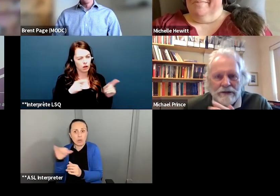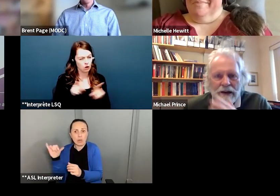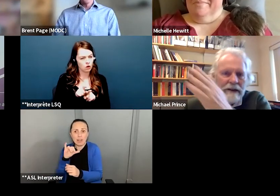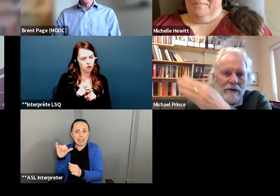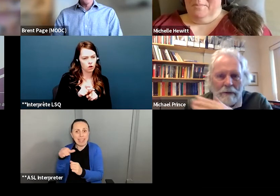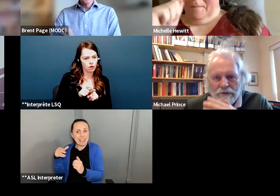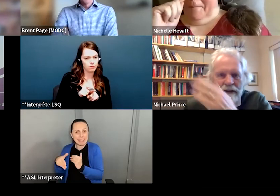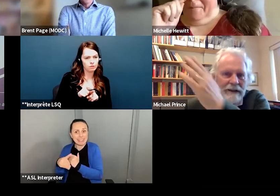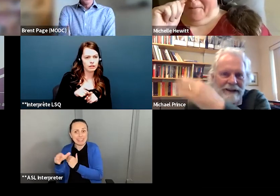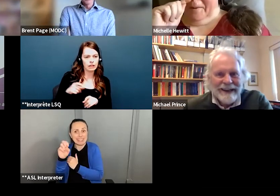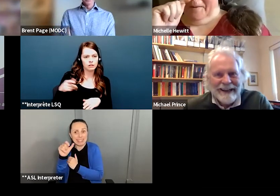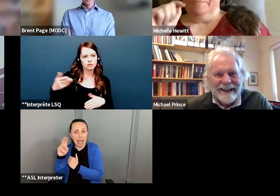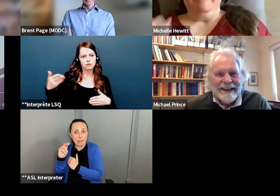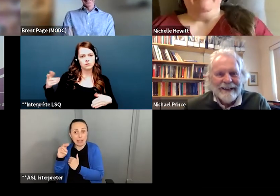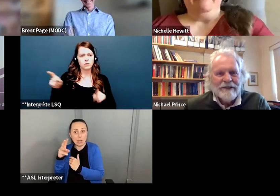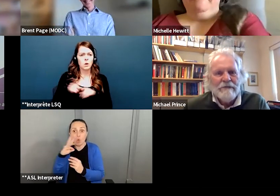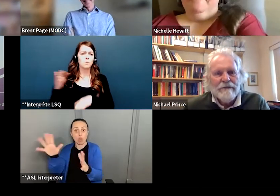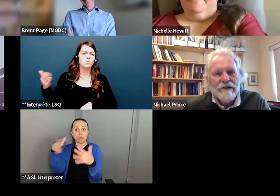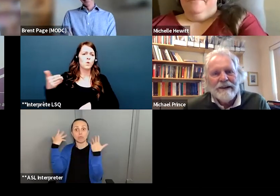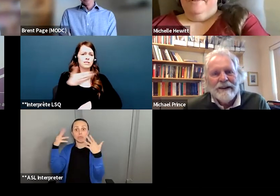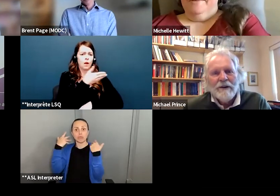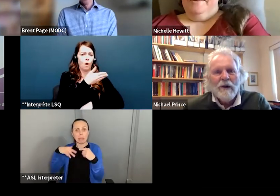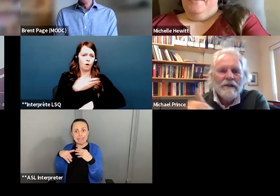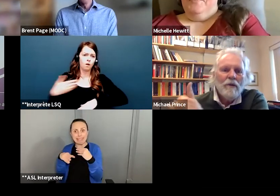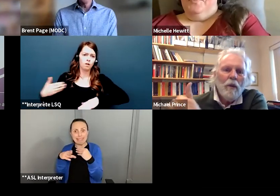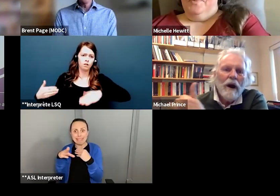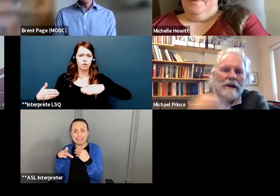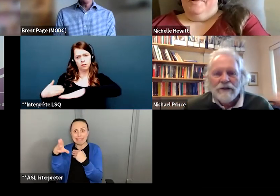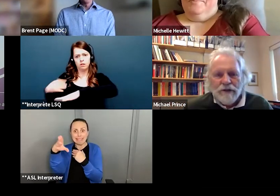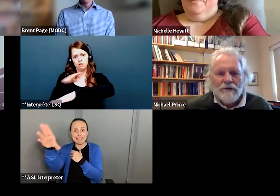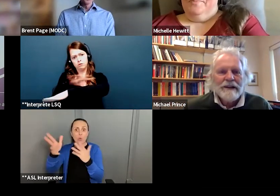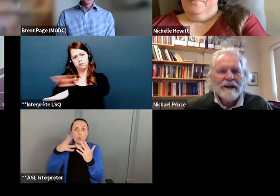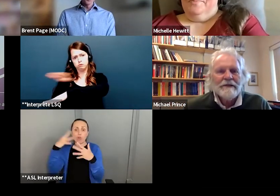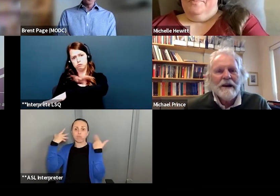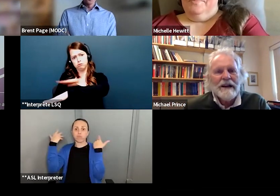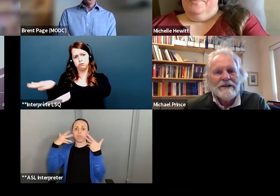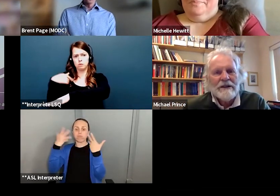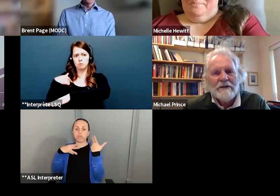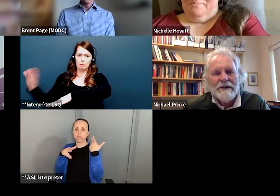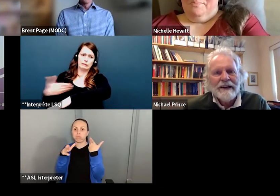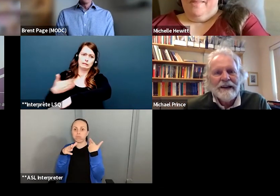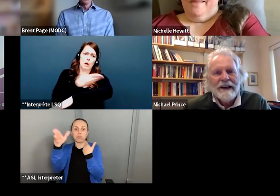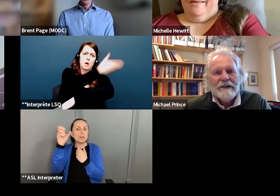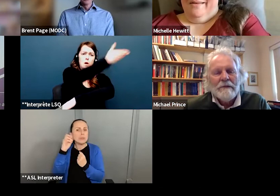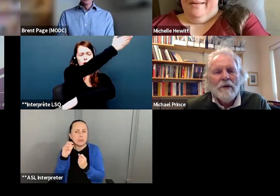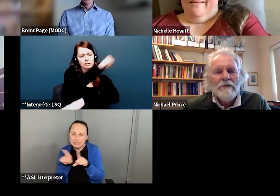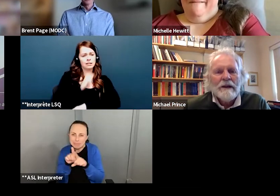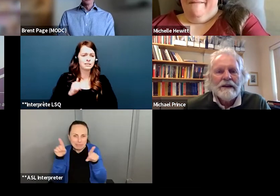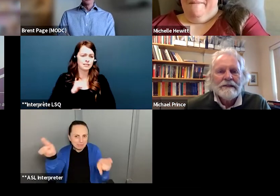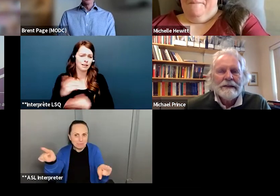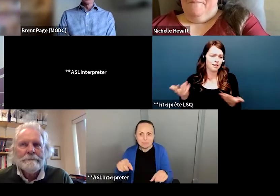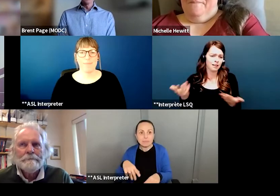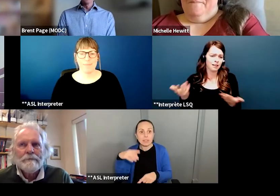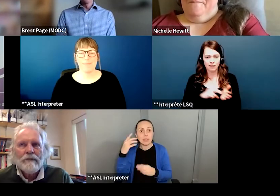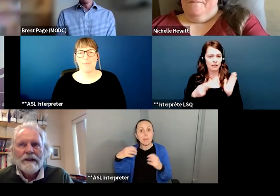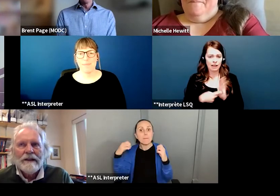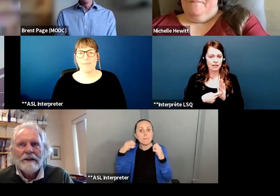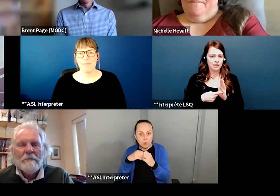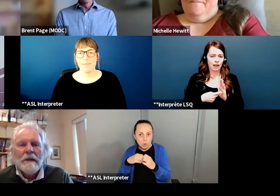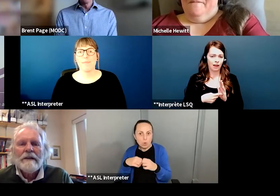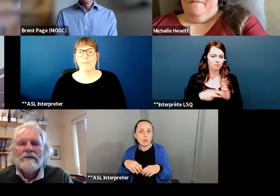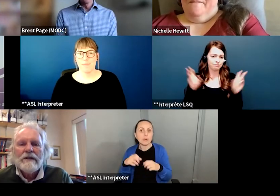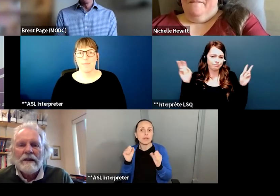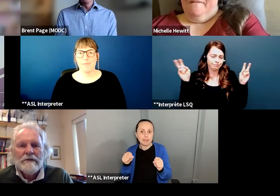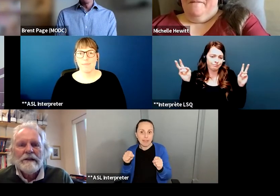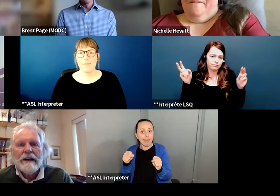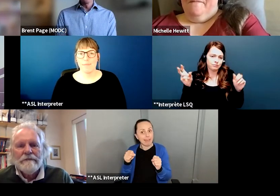salmon who are trying to go up the river while the water's flowing the other way. So the more we can,